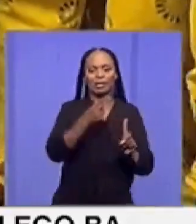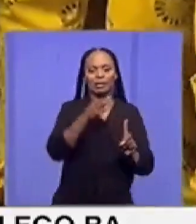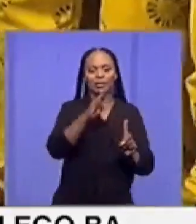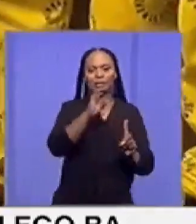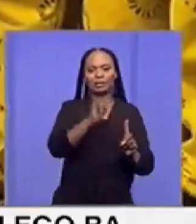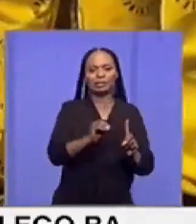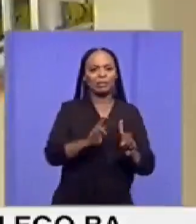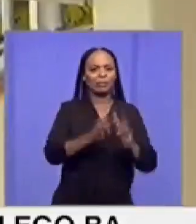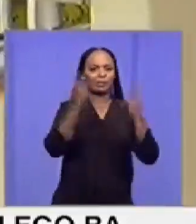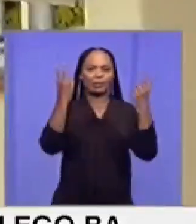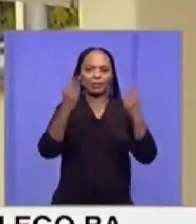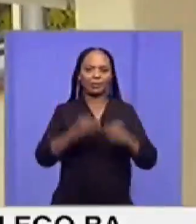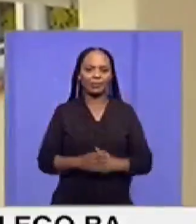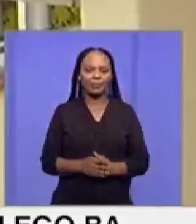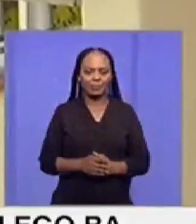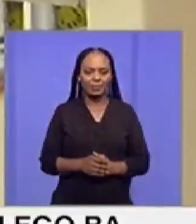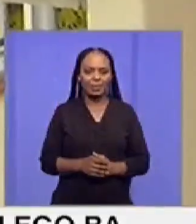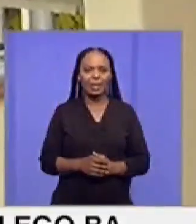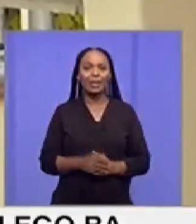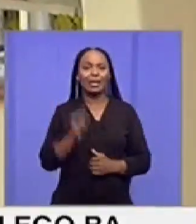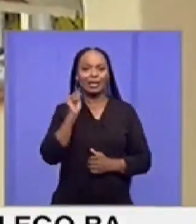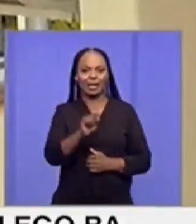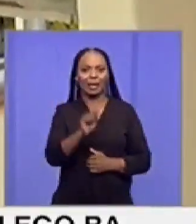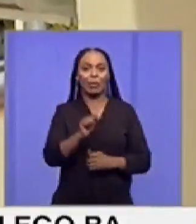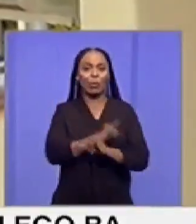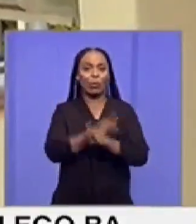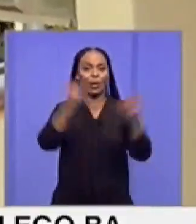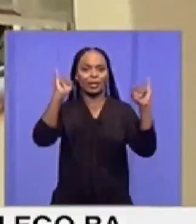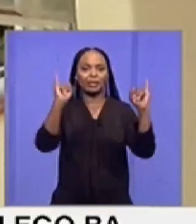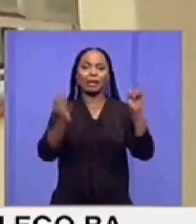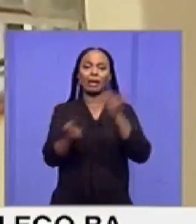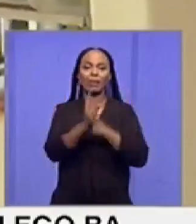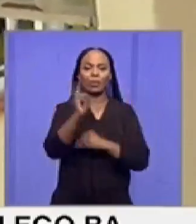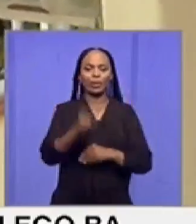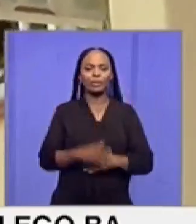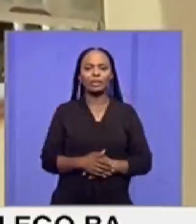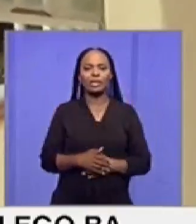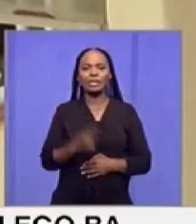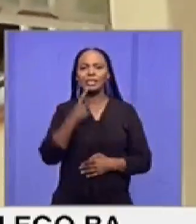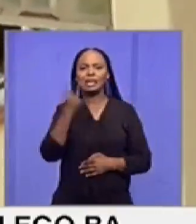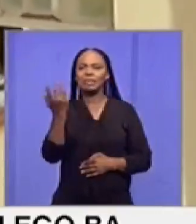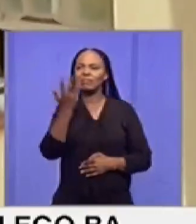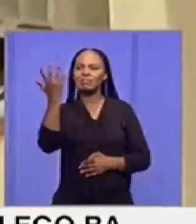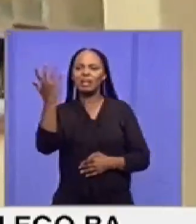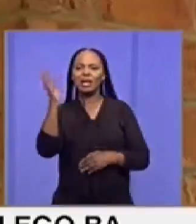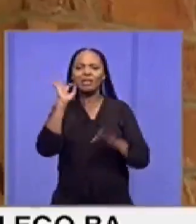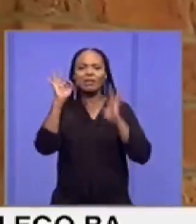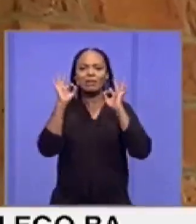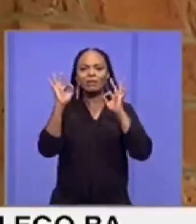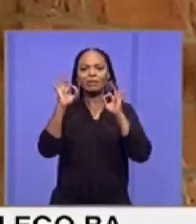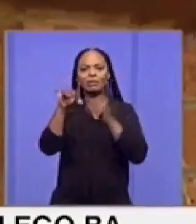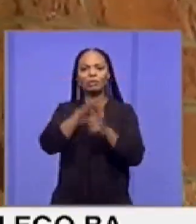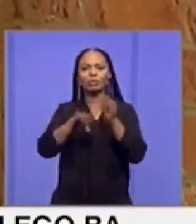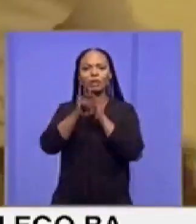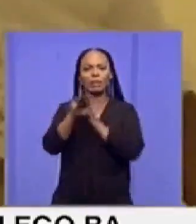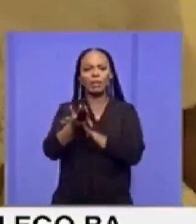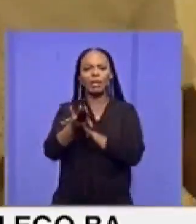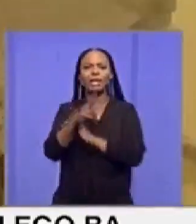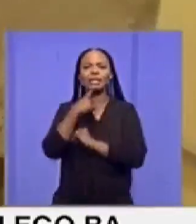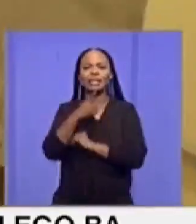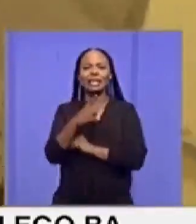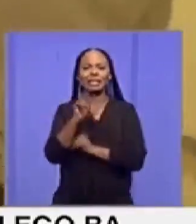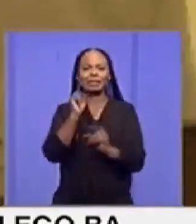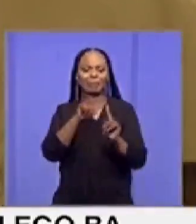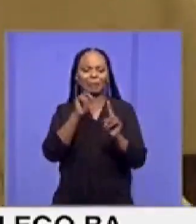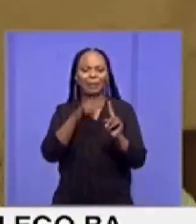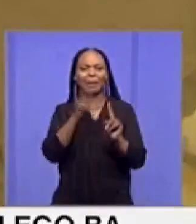amane felo le ya BAESTER go gakatša mathata le go feta go begilwe gore mararang a dikgokagano tša leago gore motho